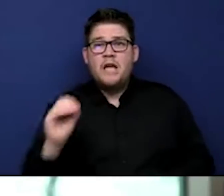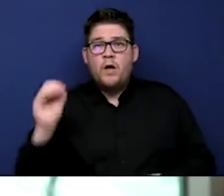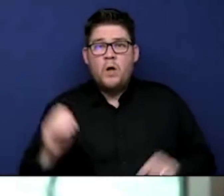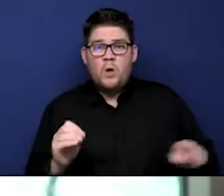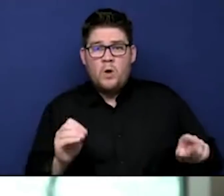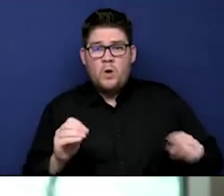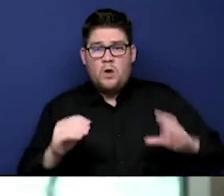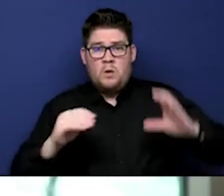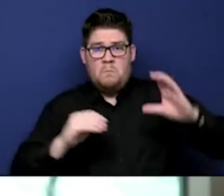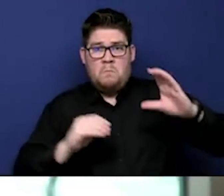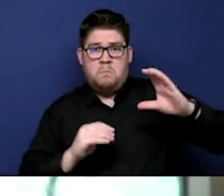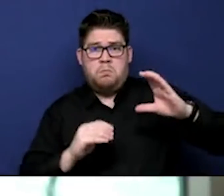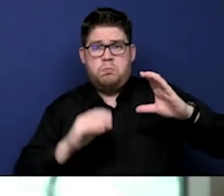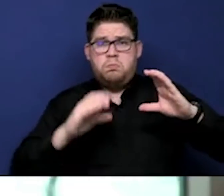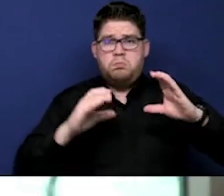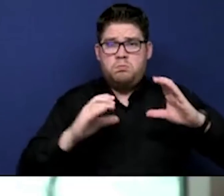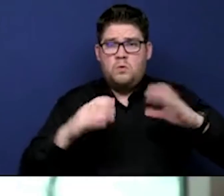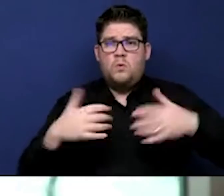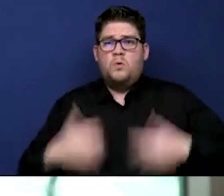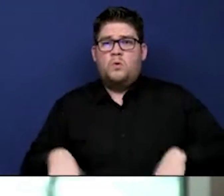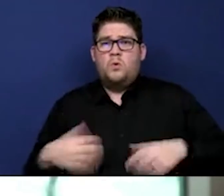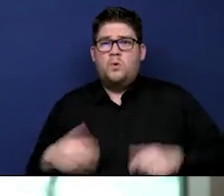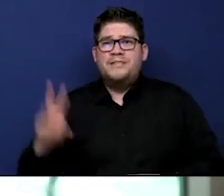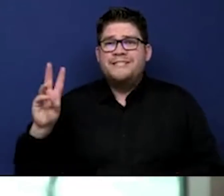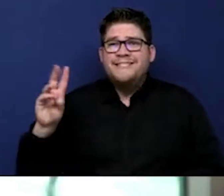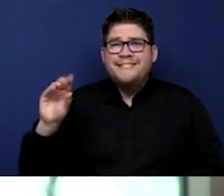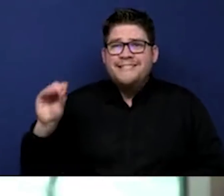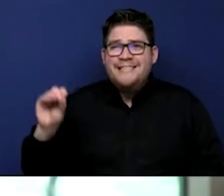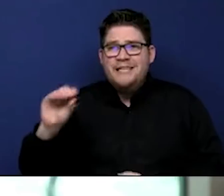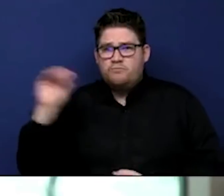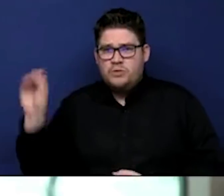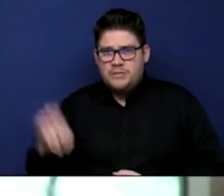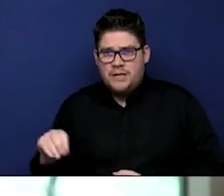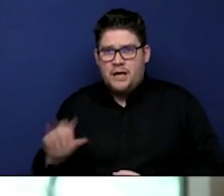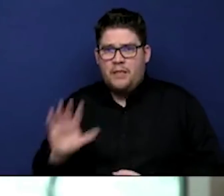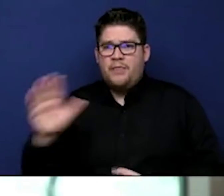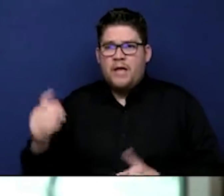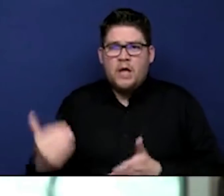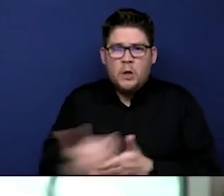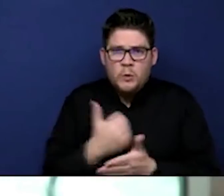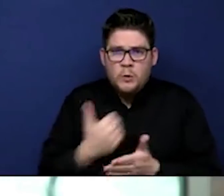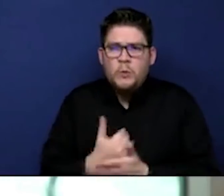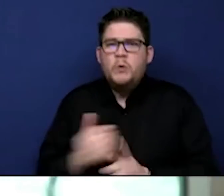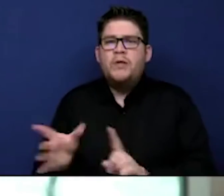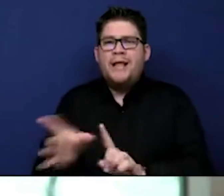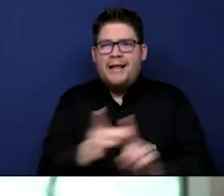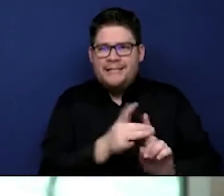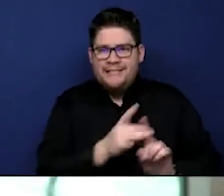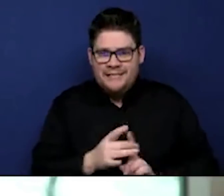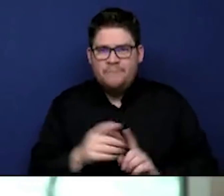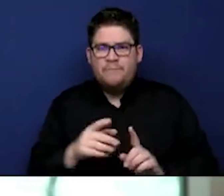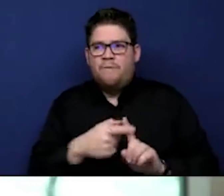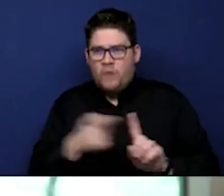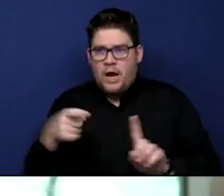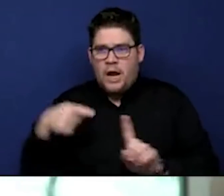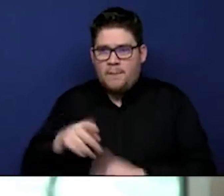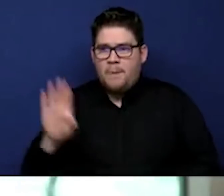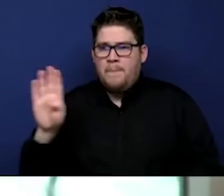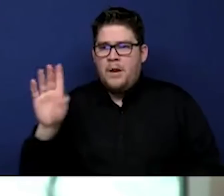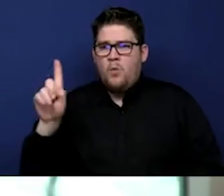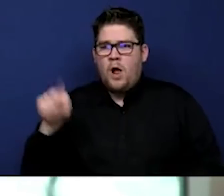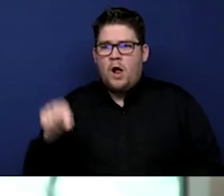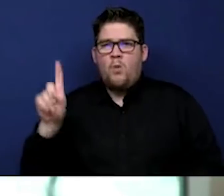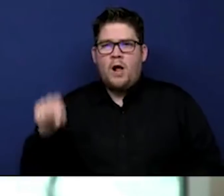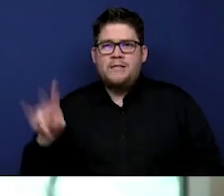60% of all of the new cases are with the B117 strain in Ontario. And we're probably a month or so behind Ontario in